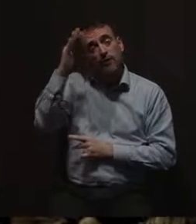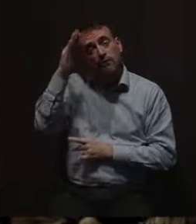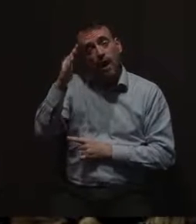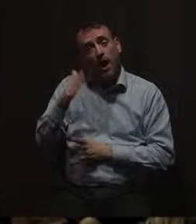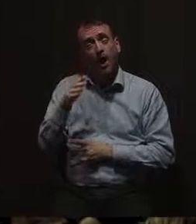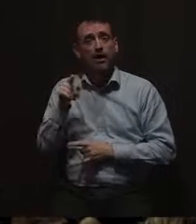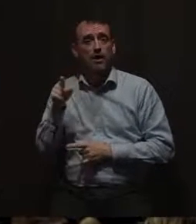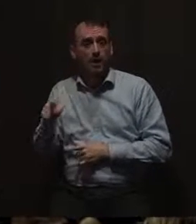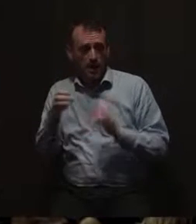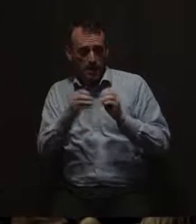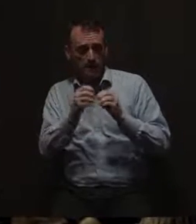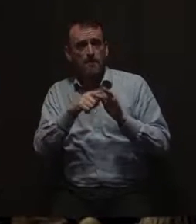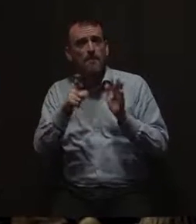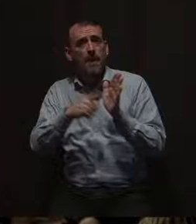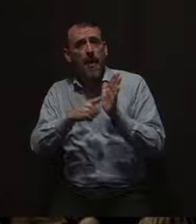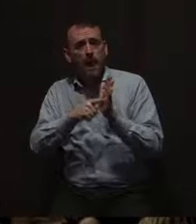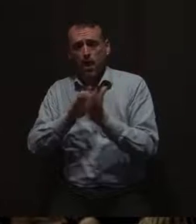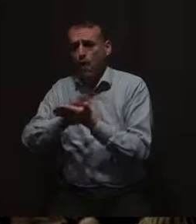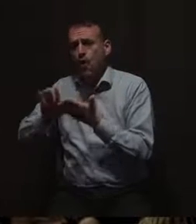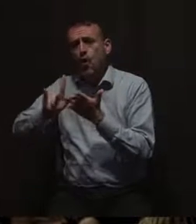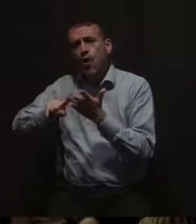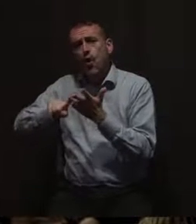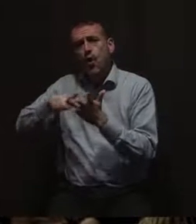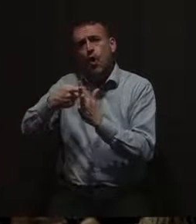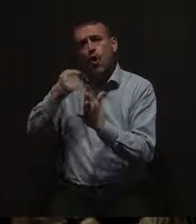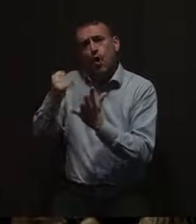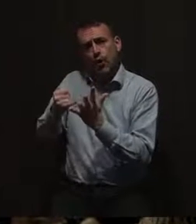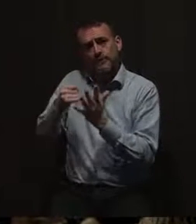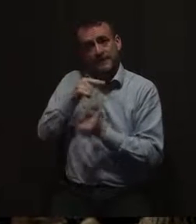extend oneself for the purpose of nurturing